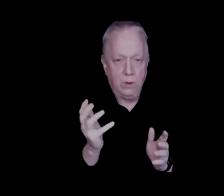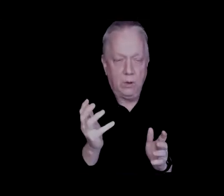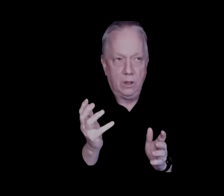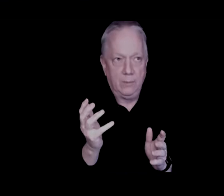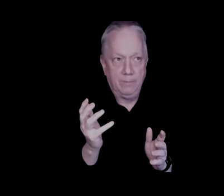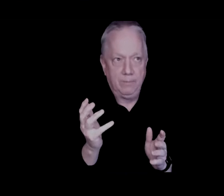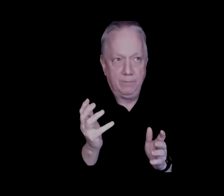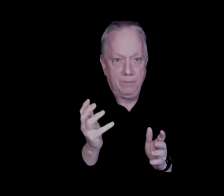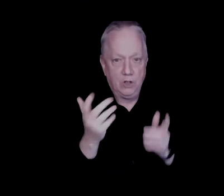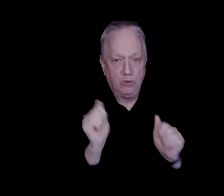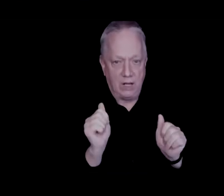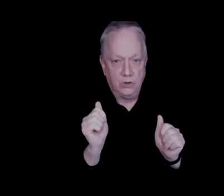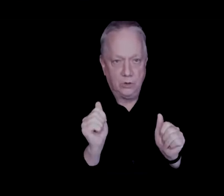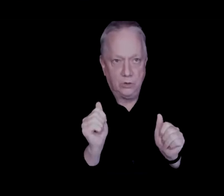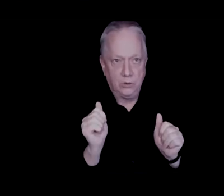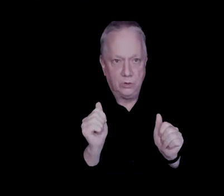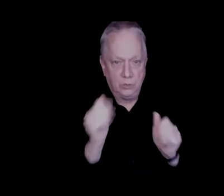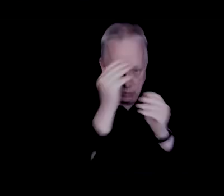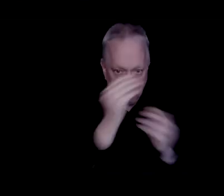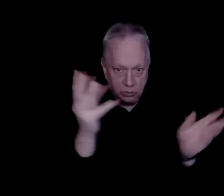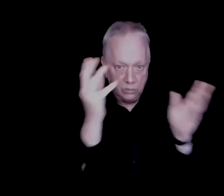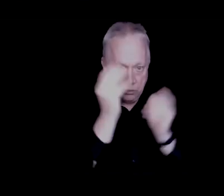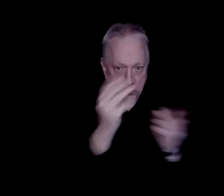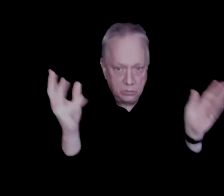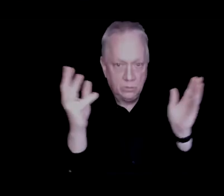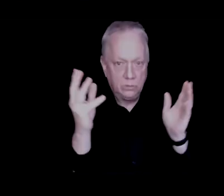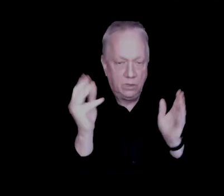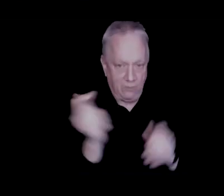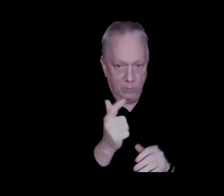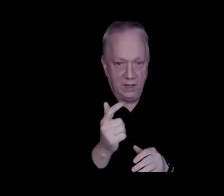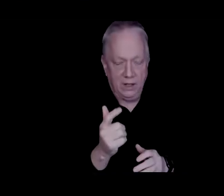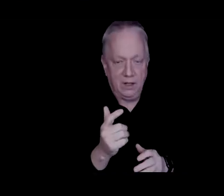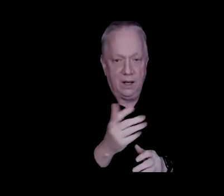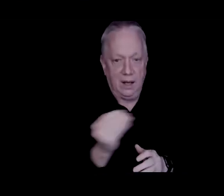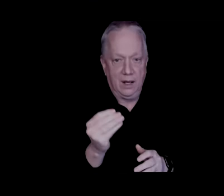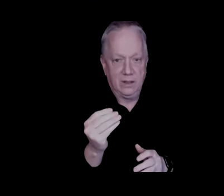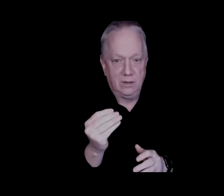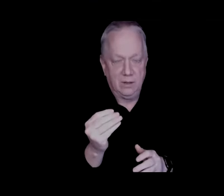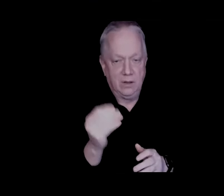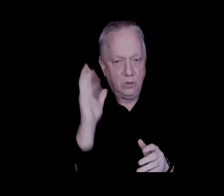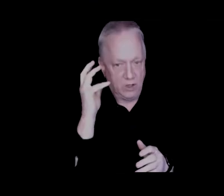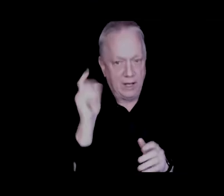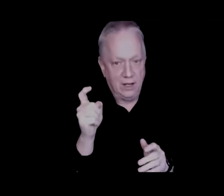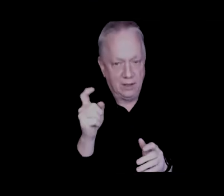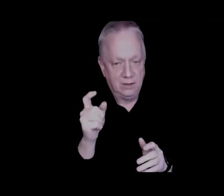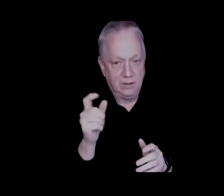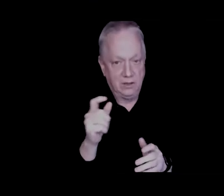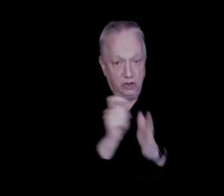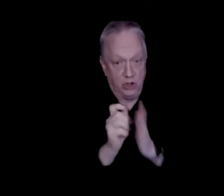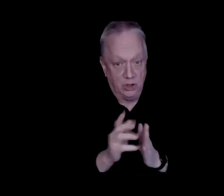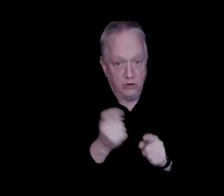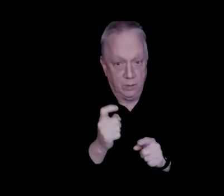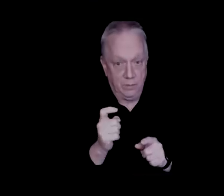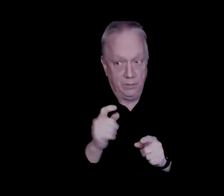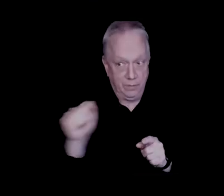who tried to give the voice to everybody. And the radio has journalists from different community.